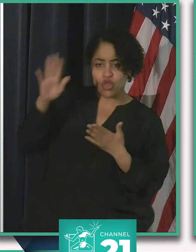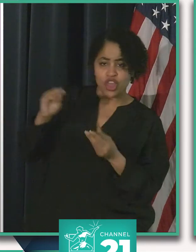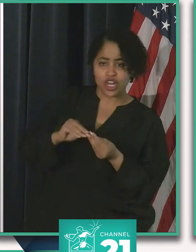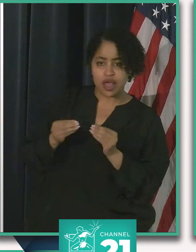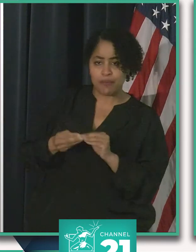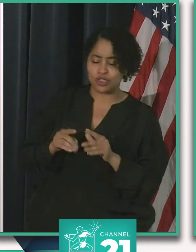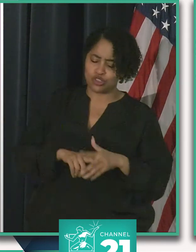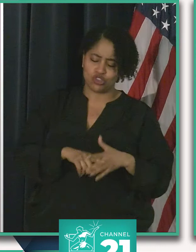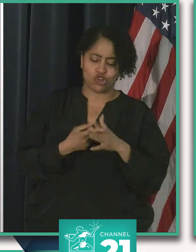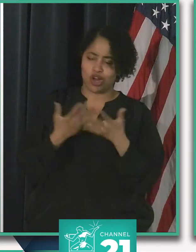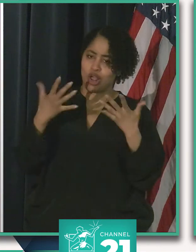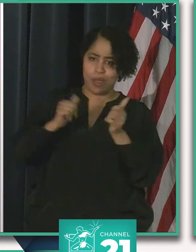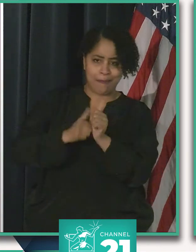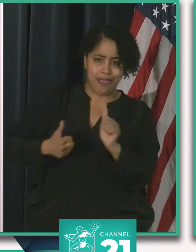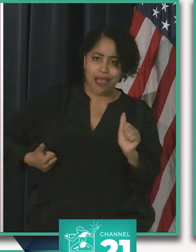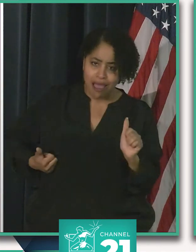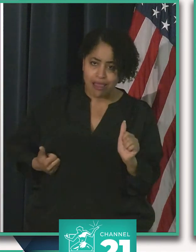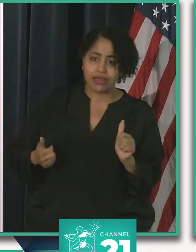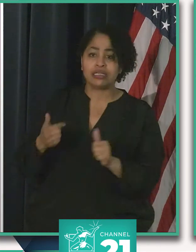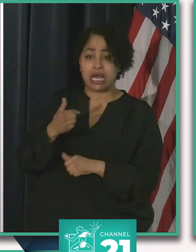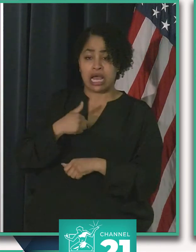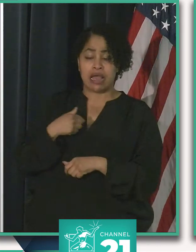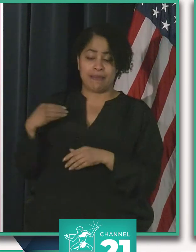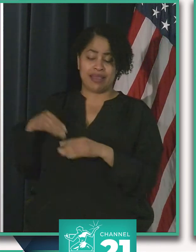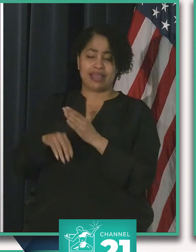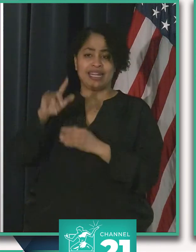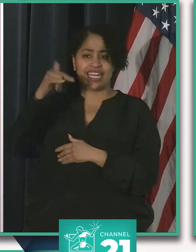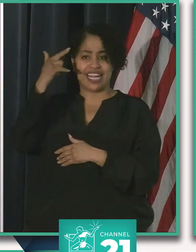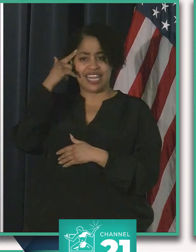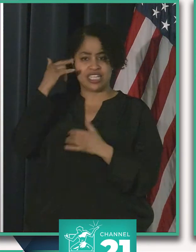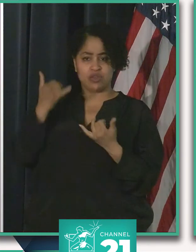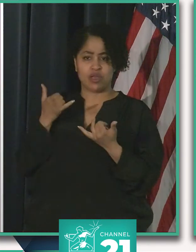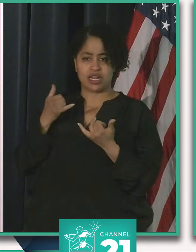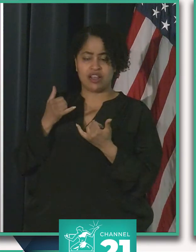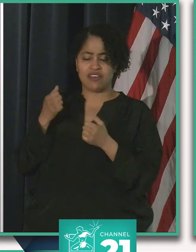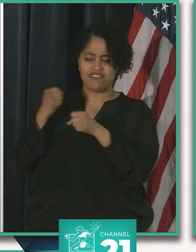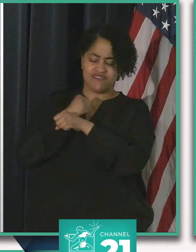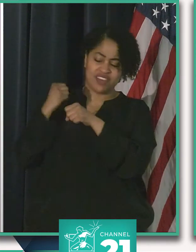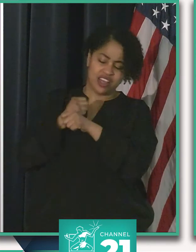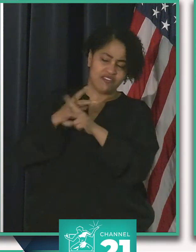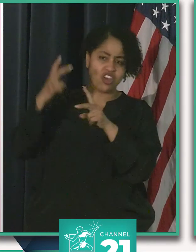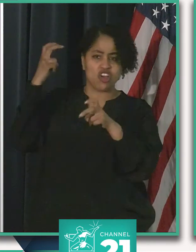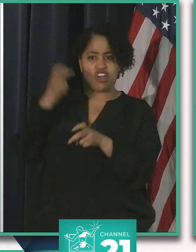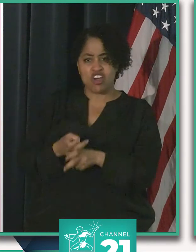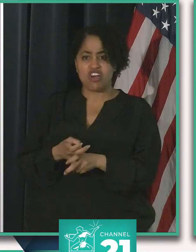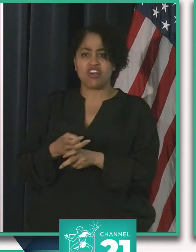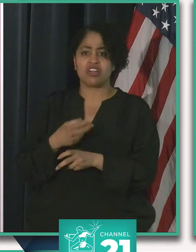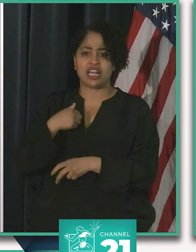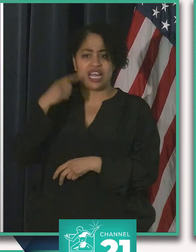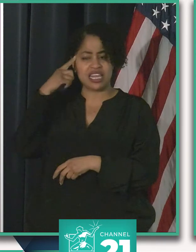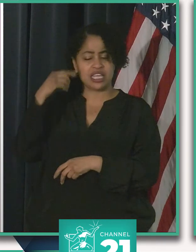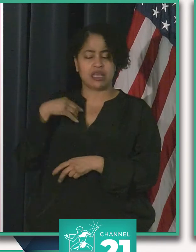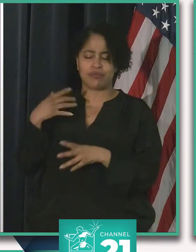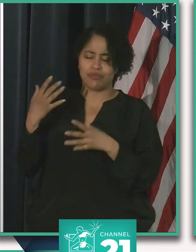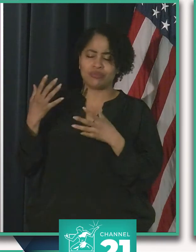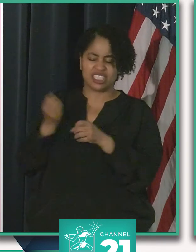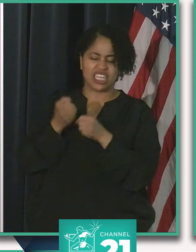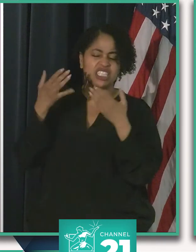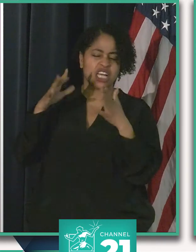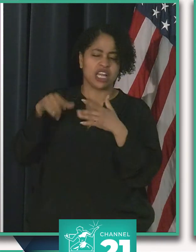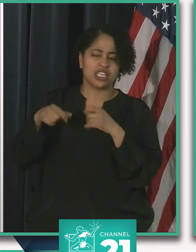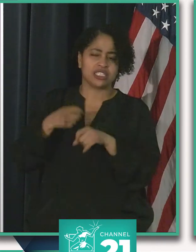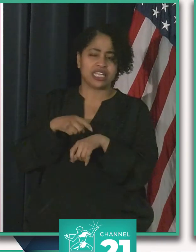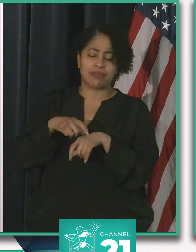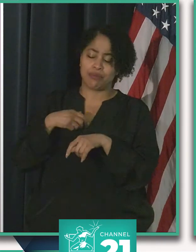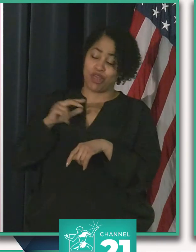are starting behind. And so I am in Lansing right now lobbying very hard. And I think I'm going to get it done this time. This is my third